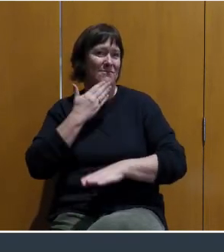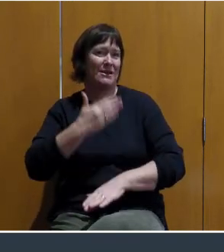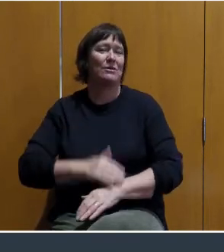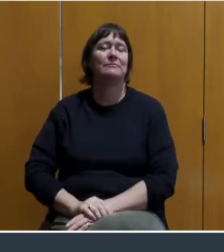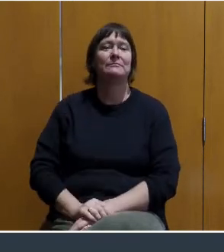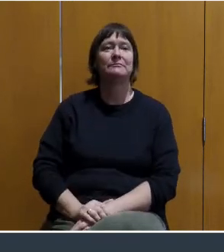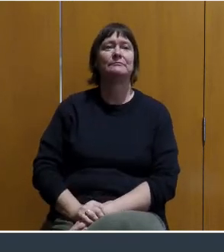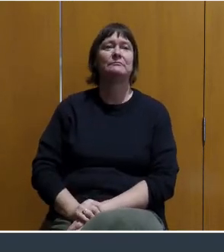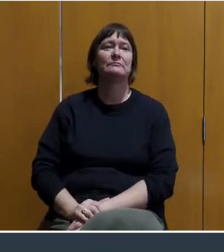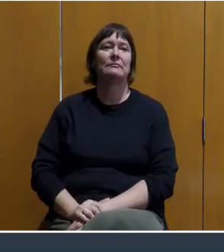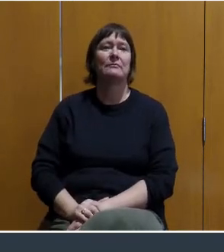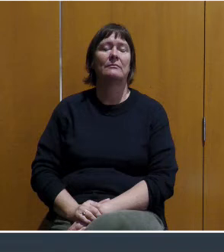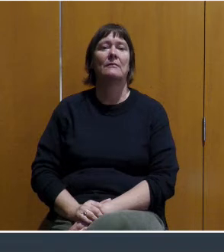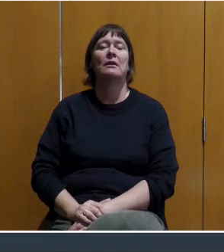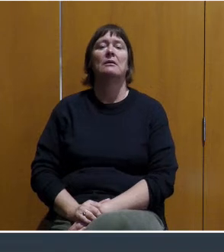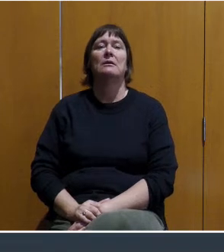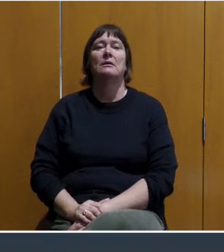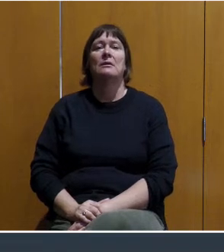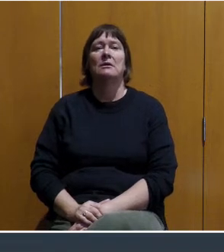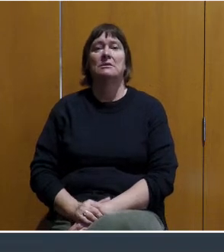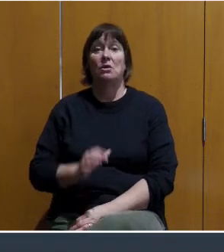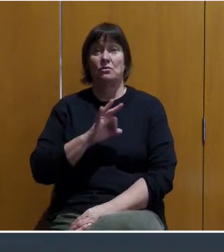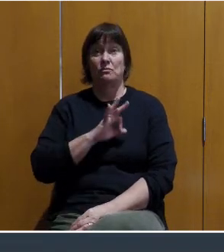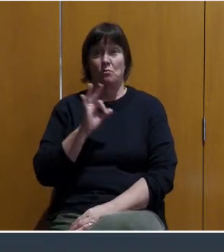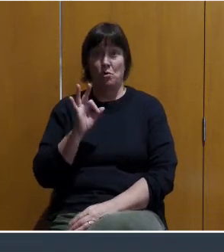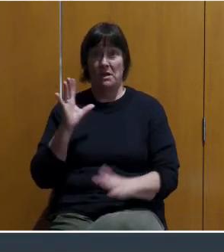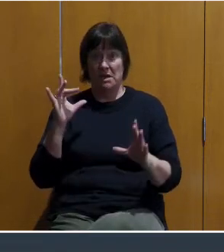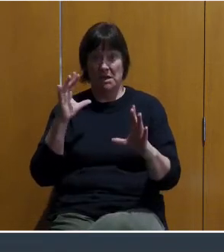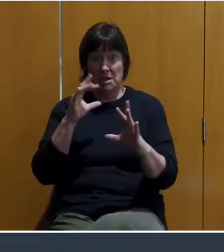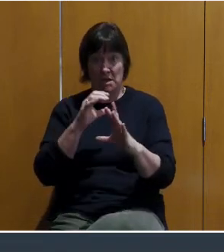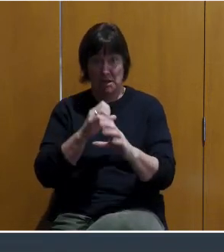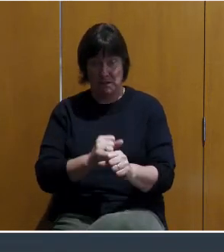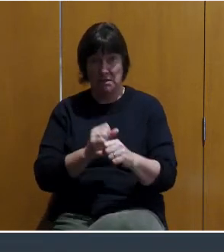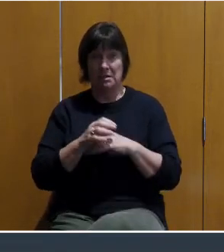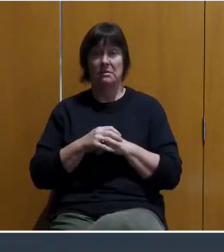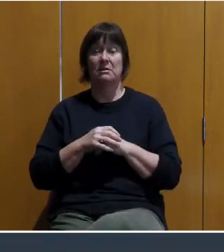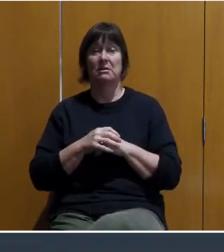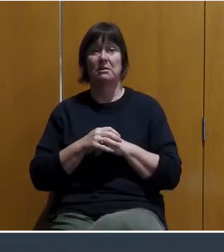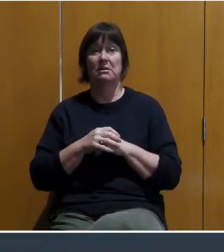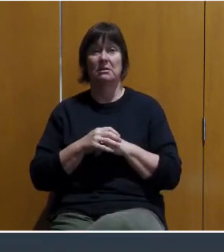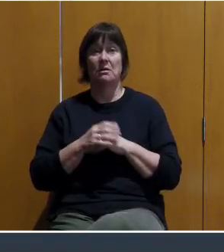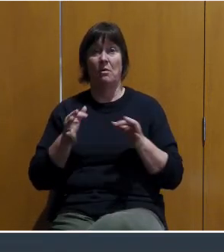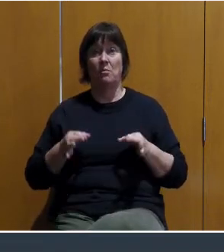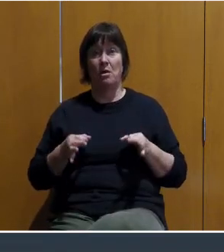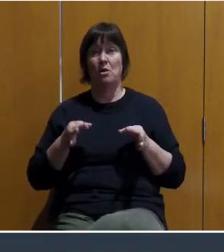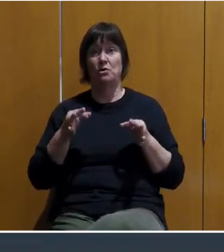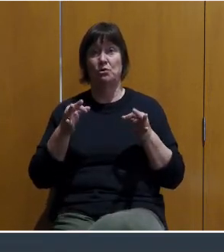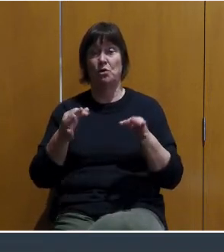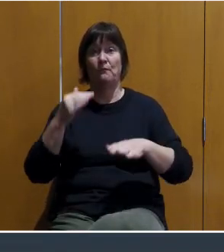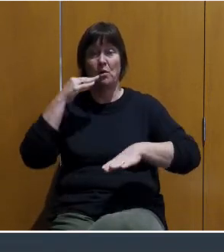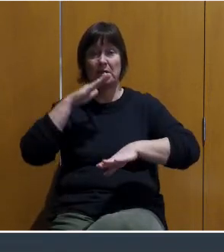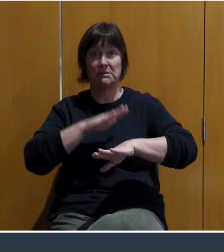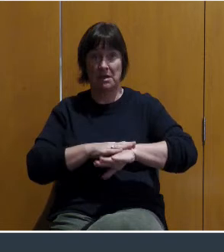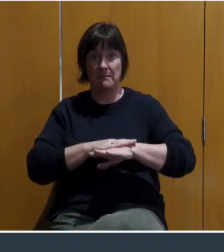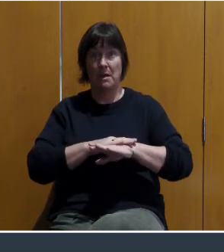you. So that brings our morning session to a conclusion. We will adjourn for a lunch